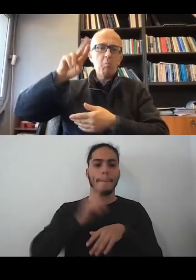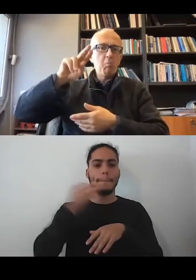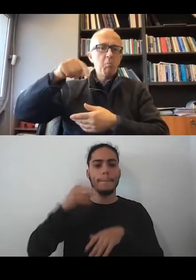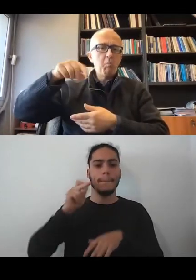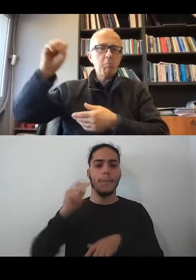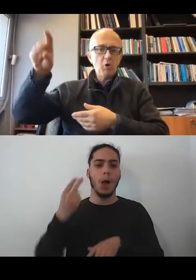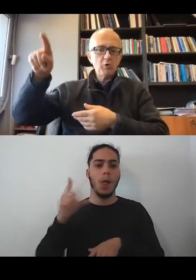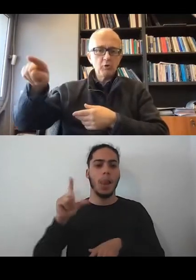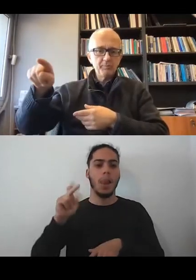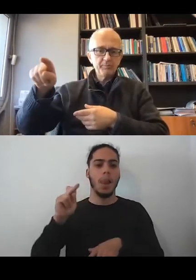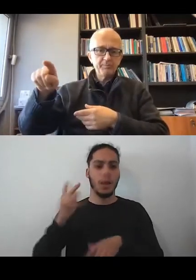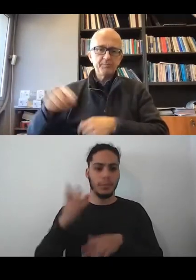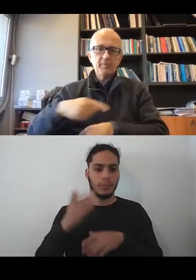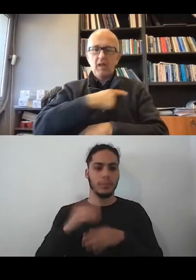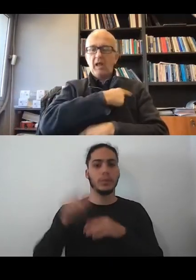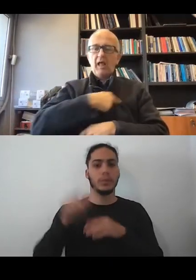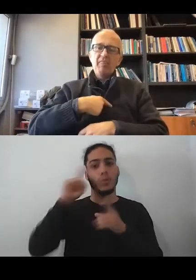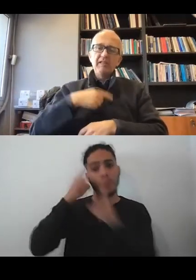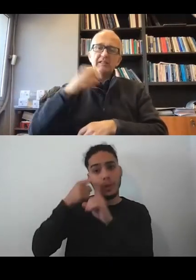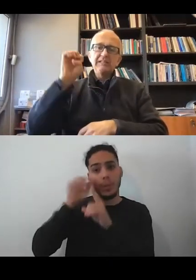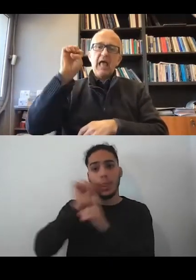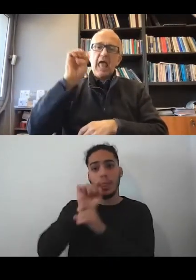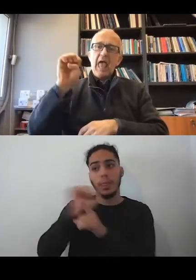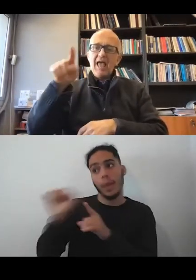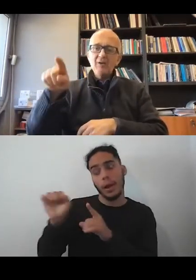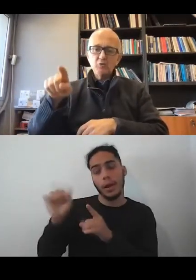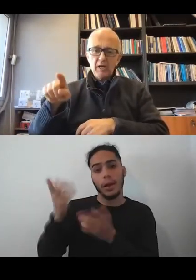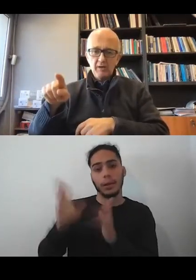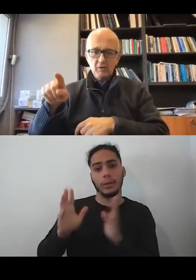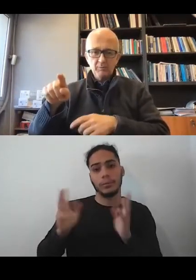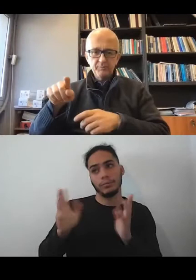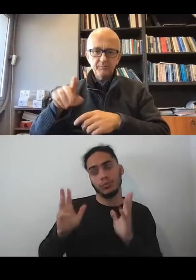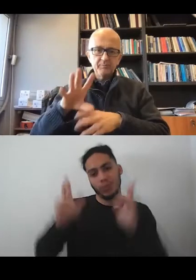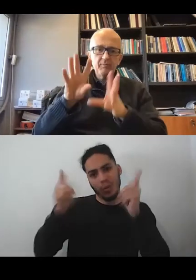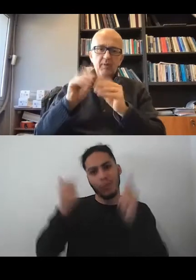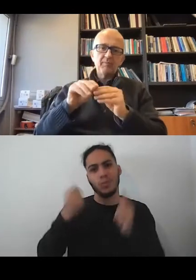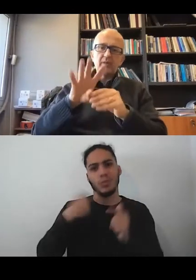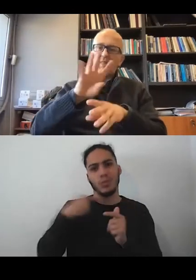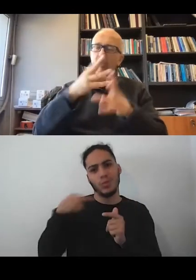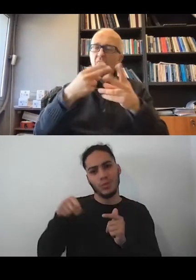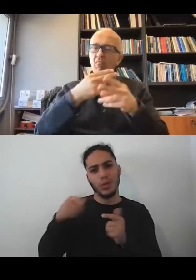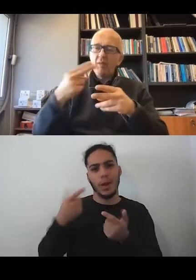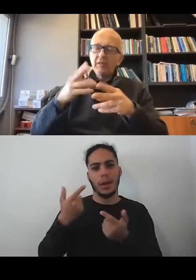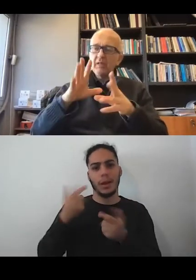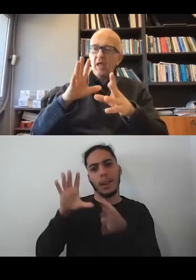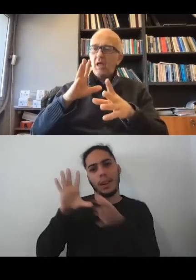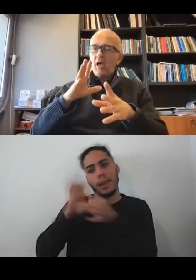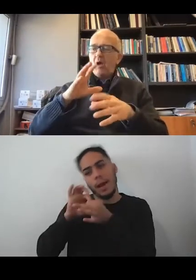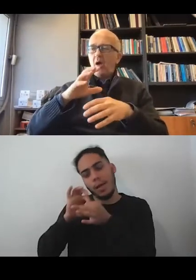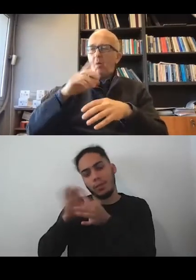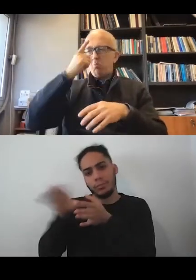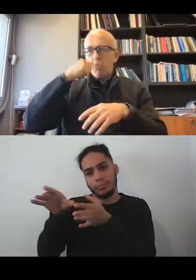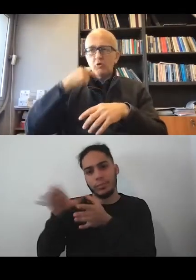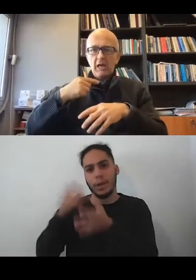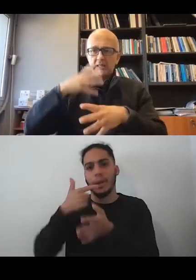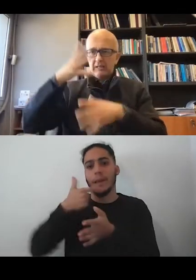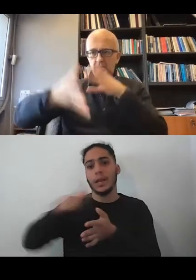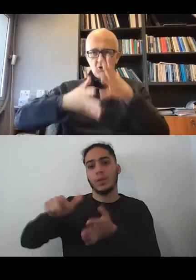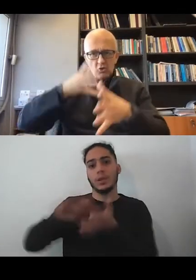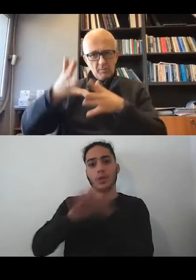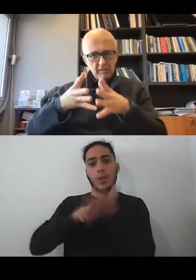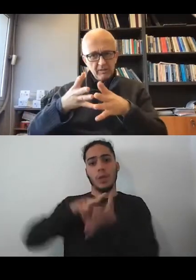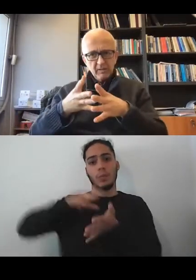Their main tasks are the development of courses for the Portuguese Sign Language and the